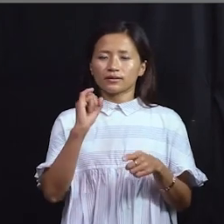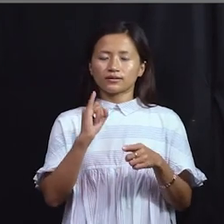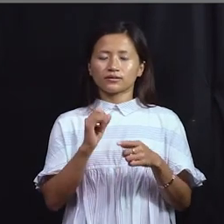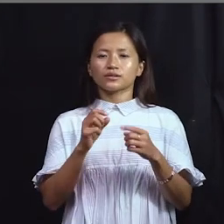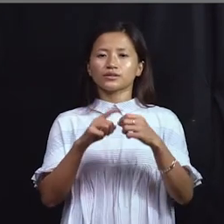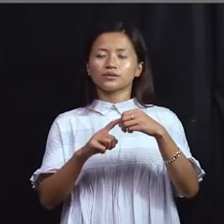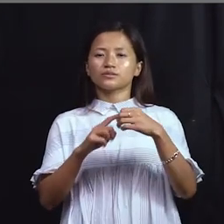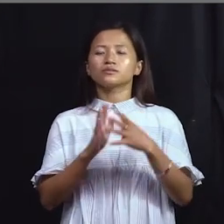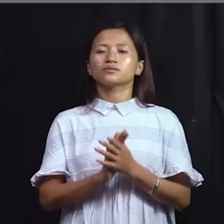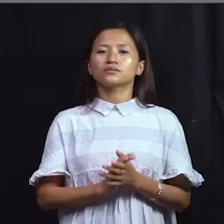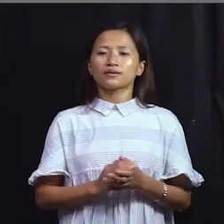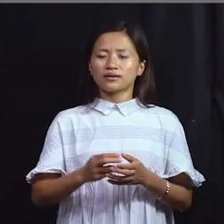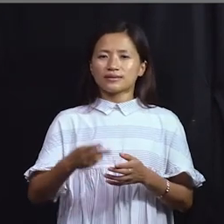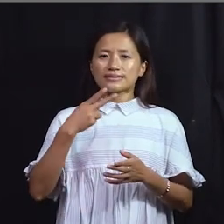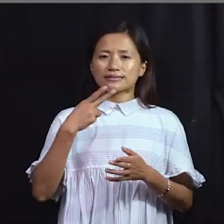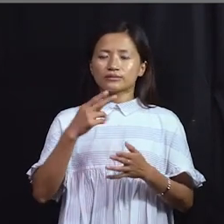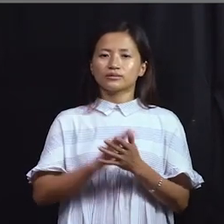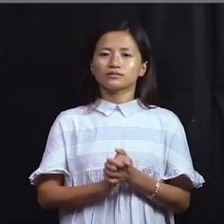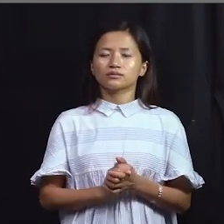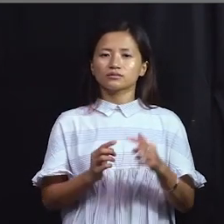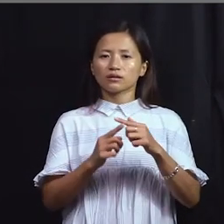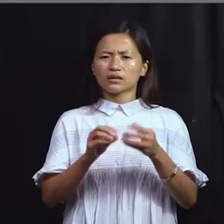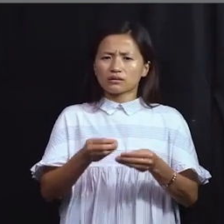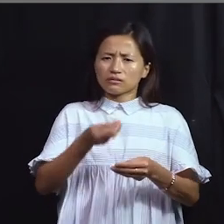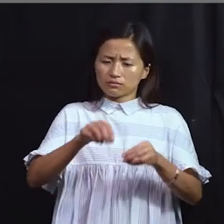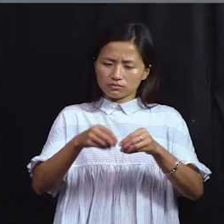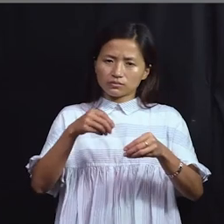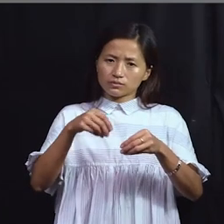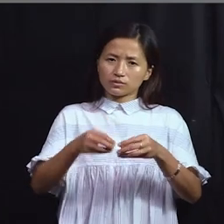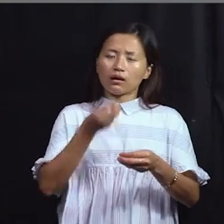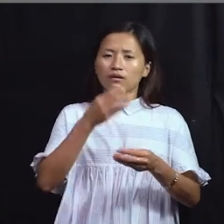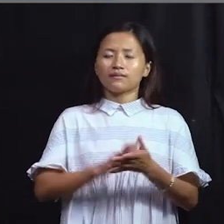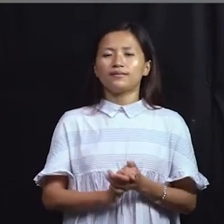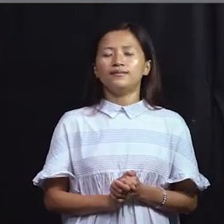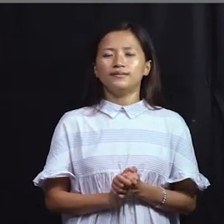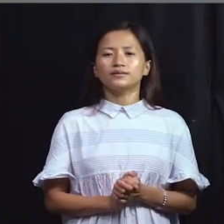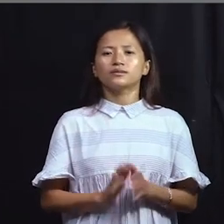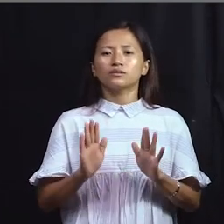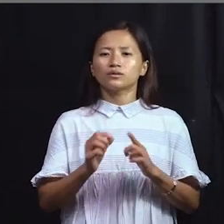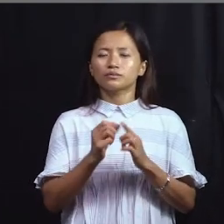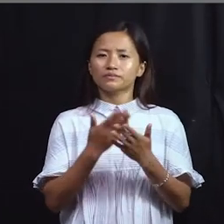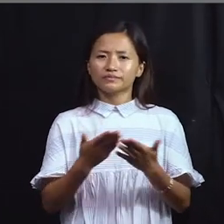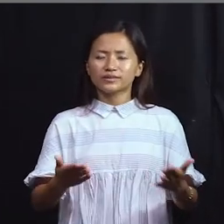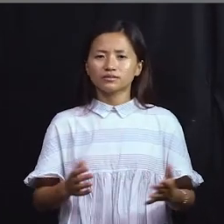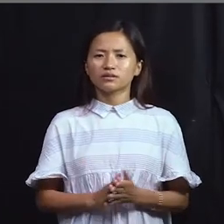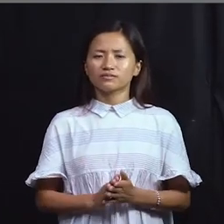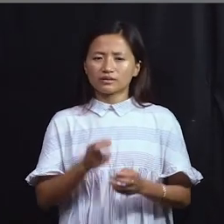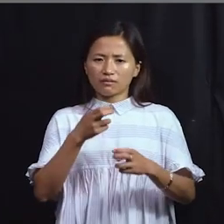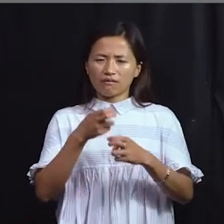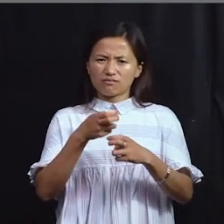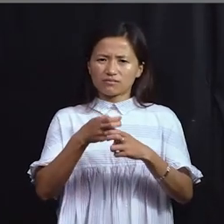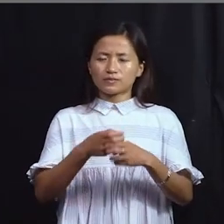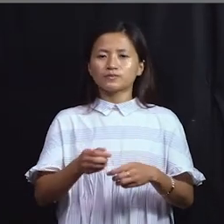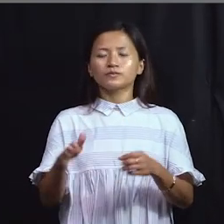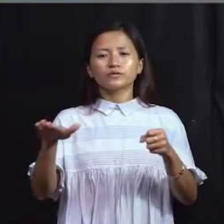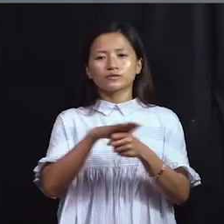commodities, like cigarettes, like tobacco, and all those products which are harmful for the good health